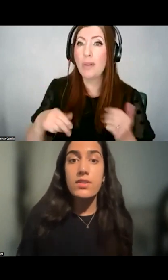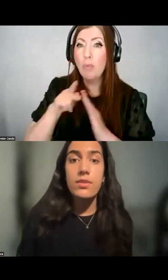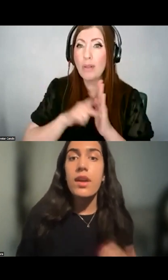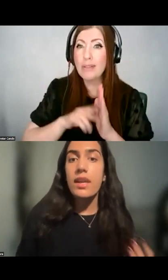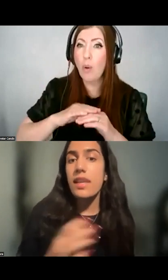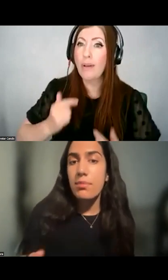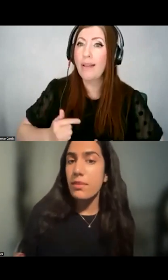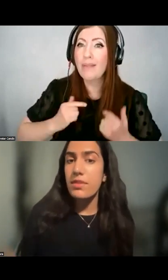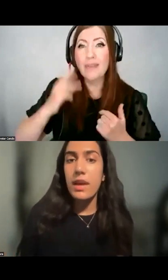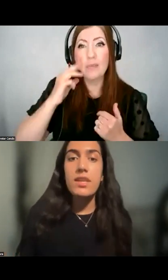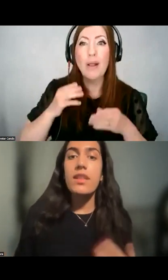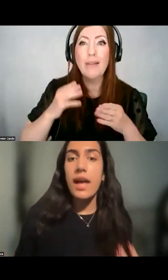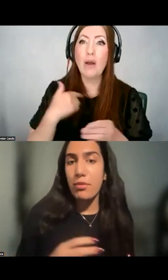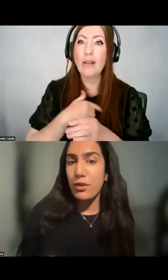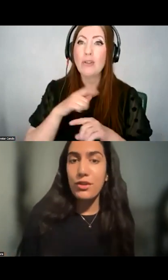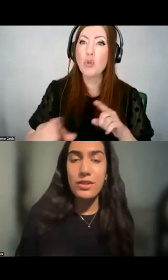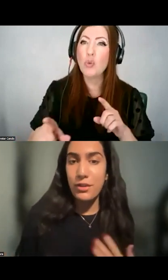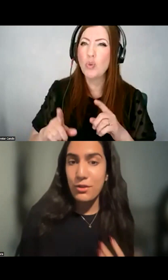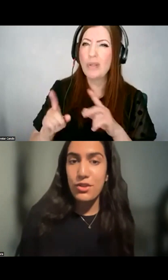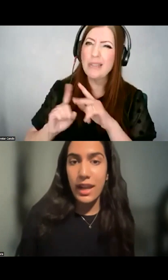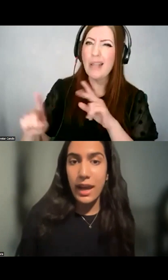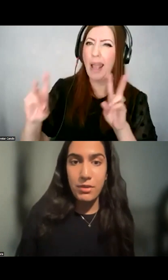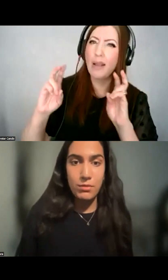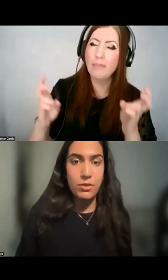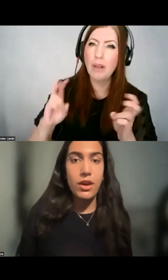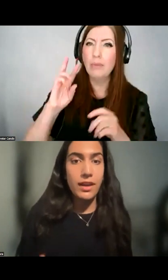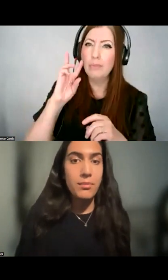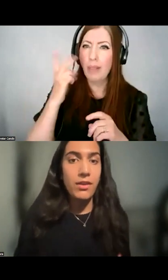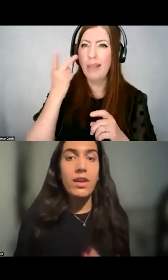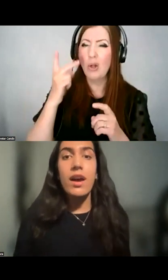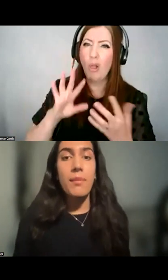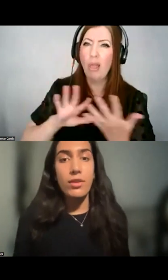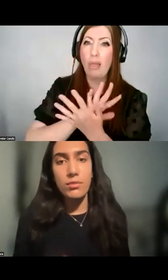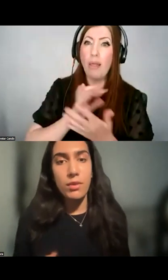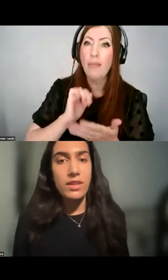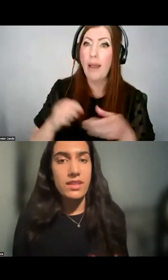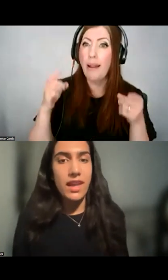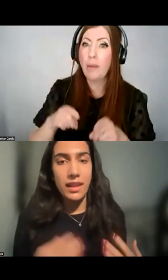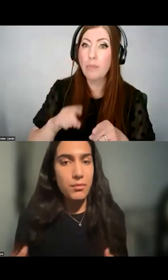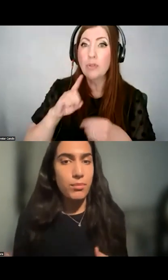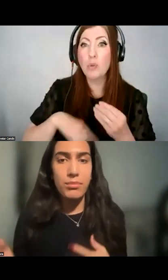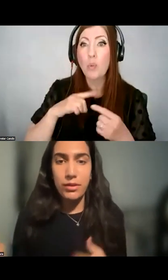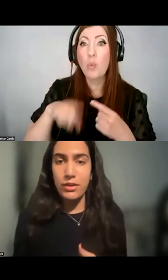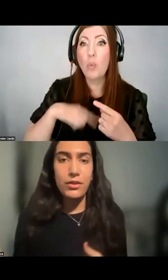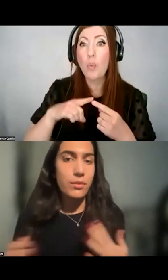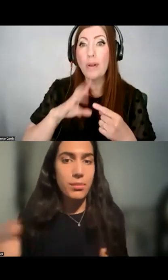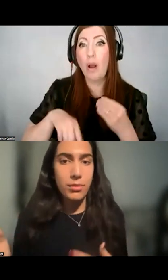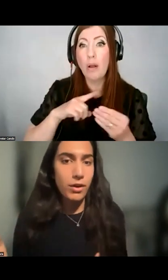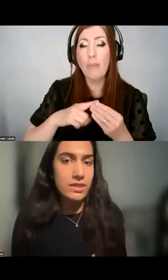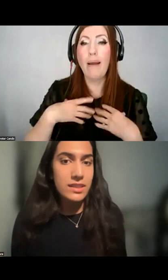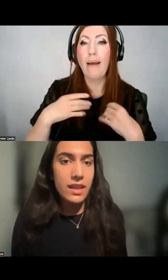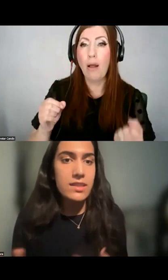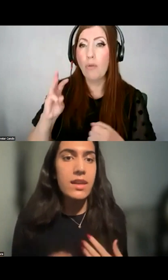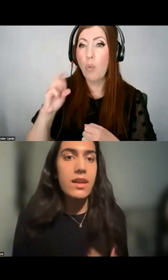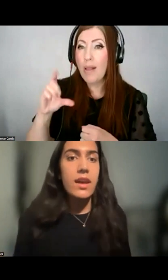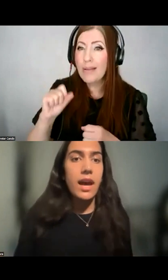allowed us to escape sometimes that political dilution that happens when we're talking about health and wellness in like a more political or public